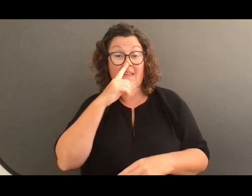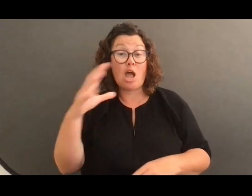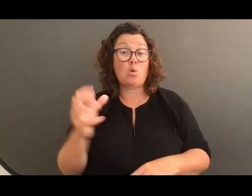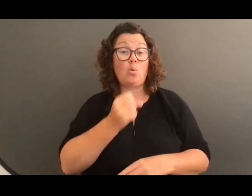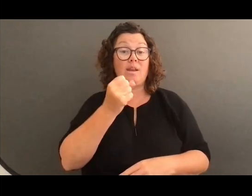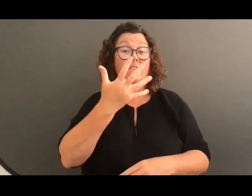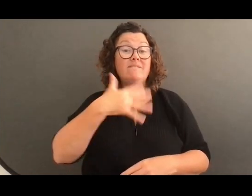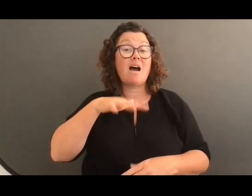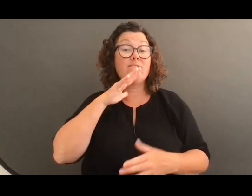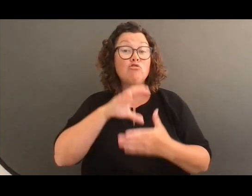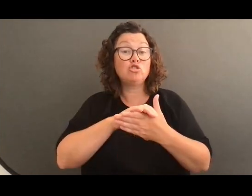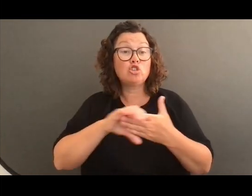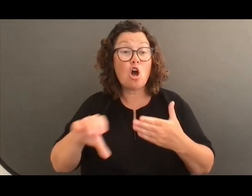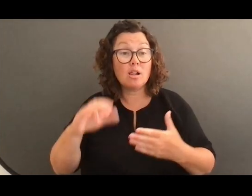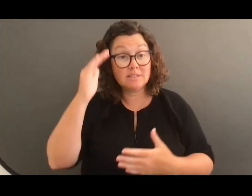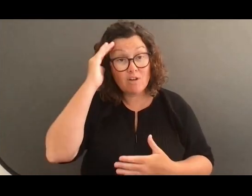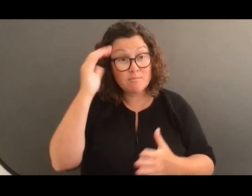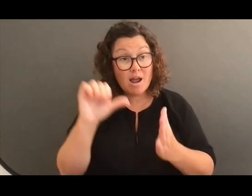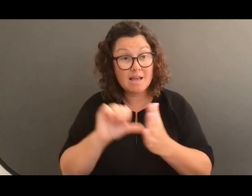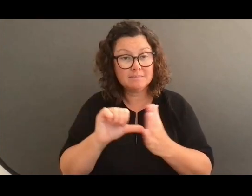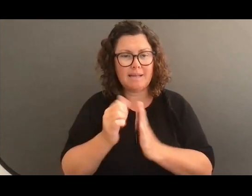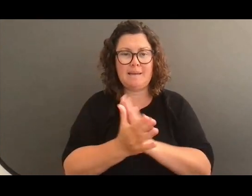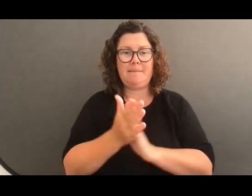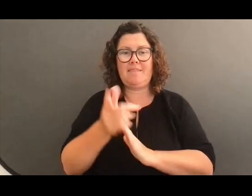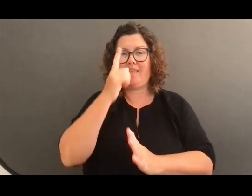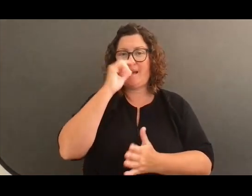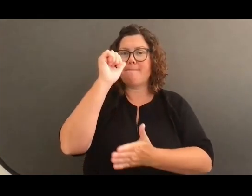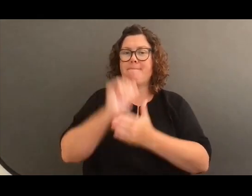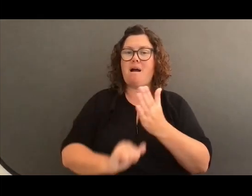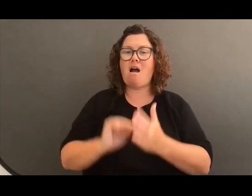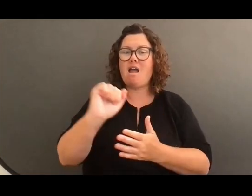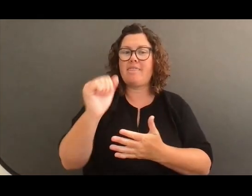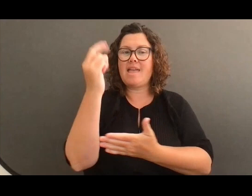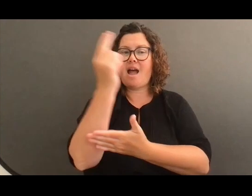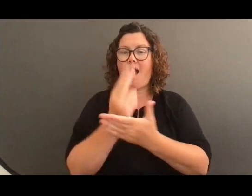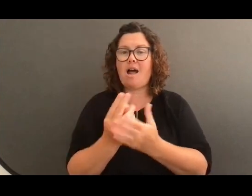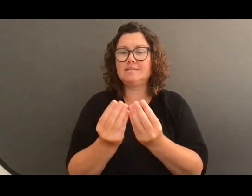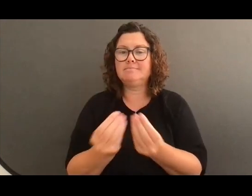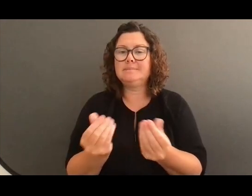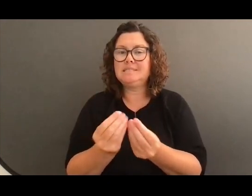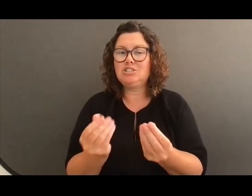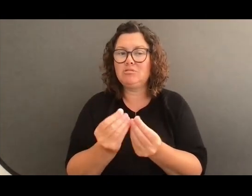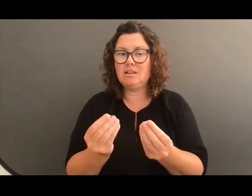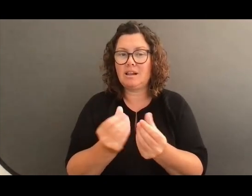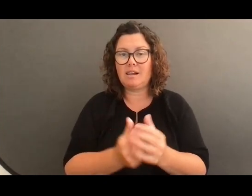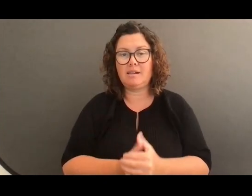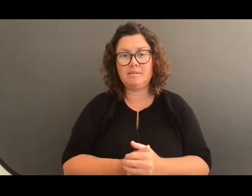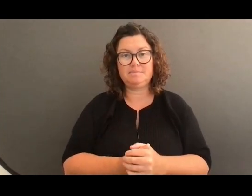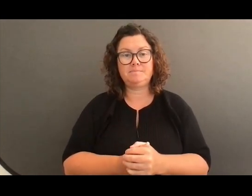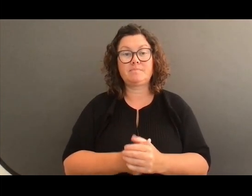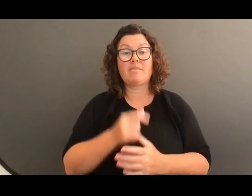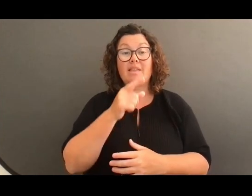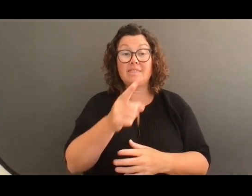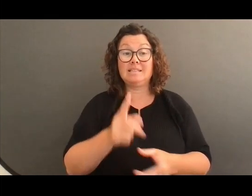art materials for those students. I'm not sure if this little clip will play, but this is part of some of the social media that we put together for